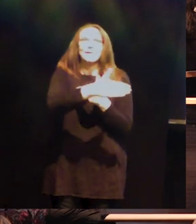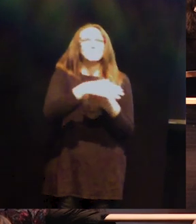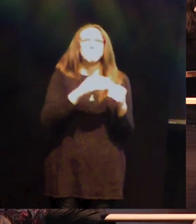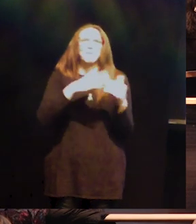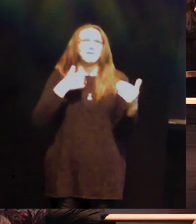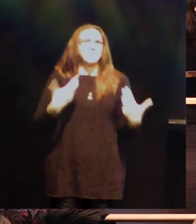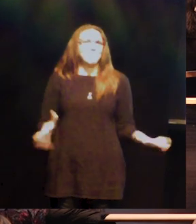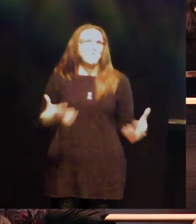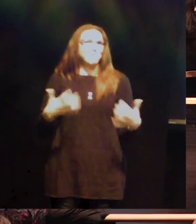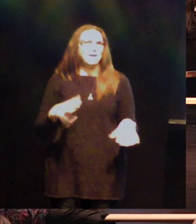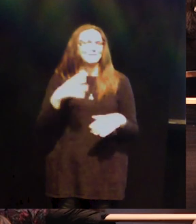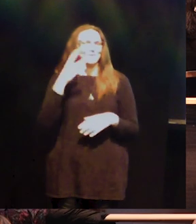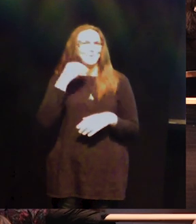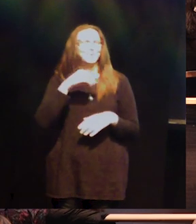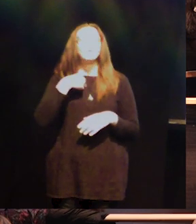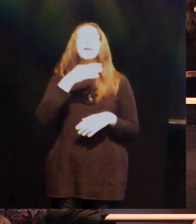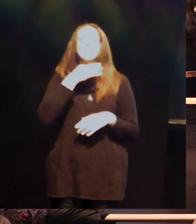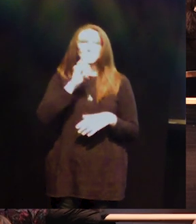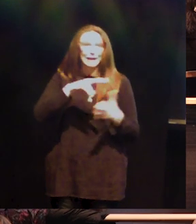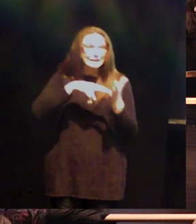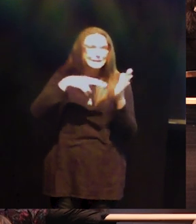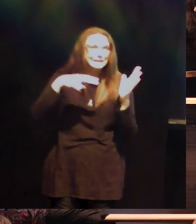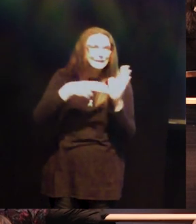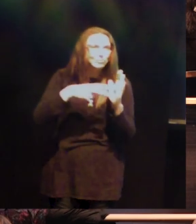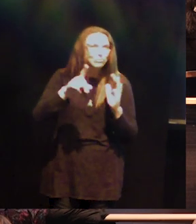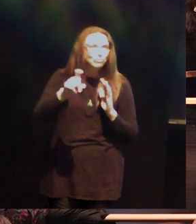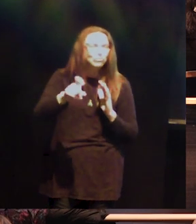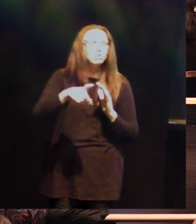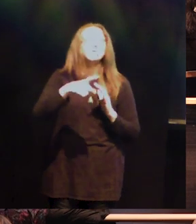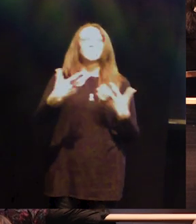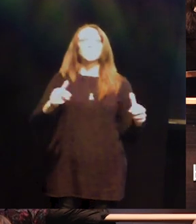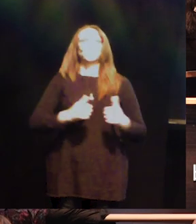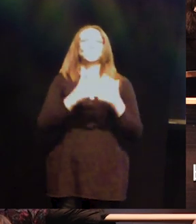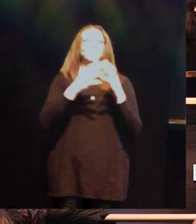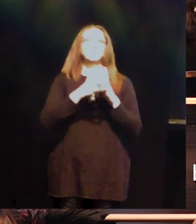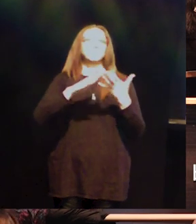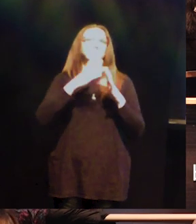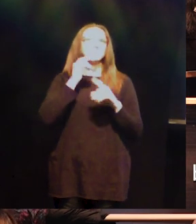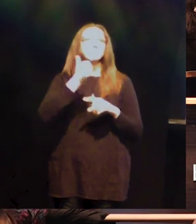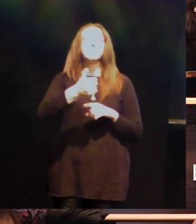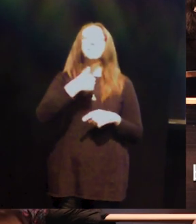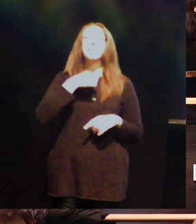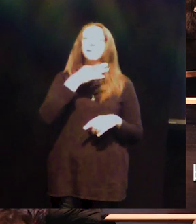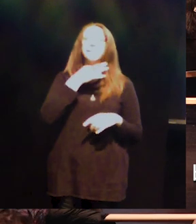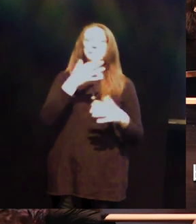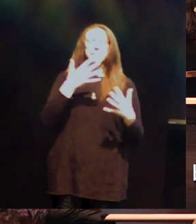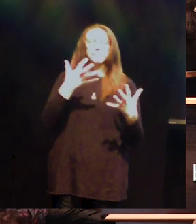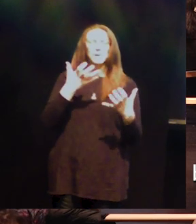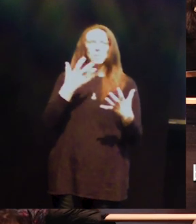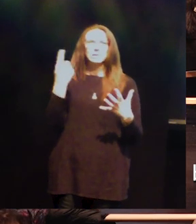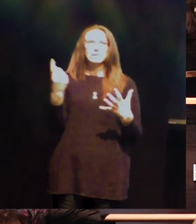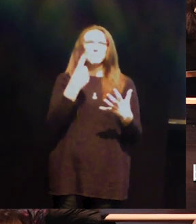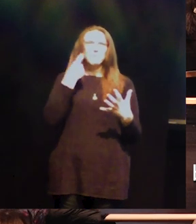my question is, was that intentional? Like, obviously you've created a community for yourselves, but was there something you wanted us to